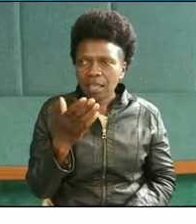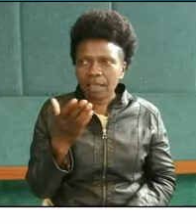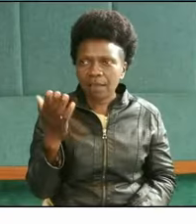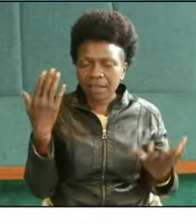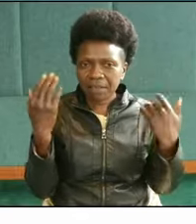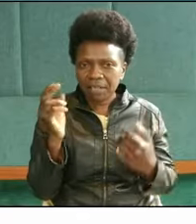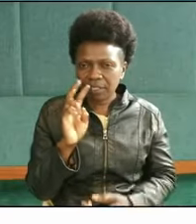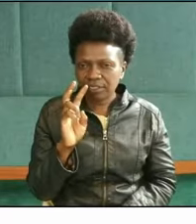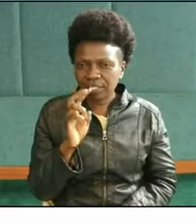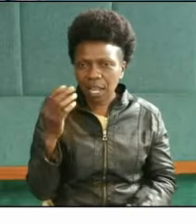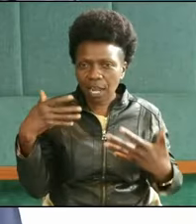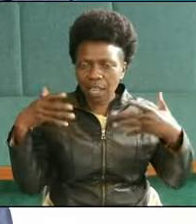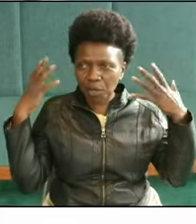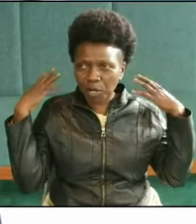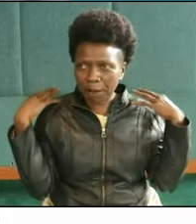you might not have gone